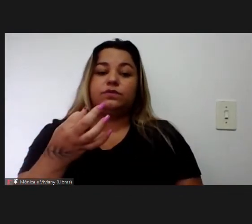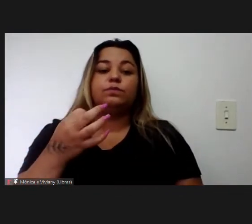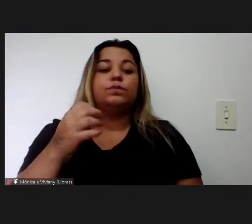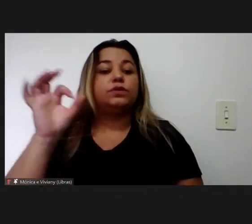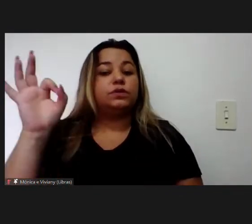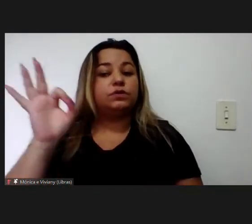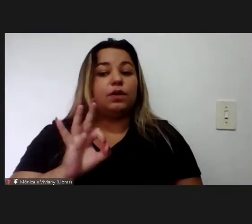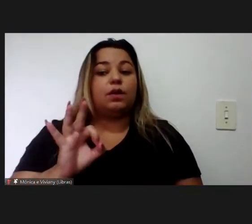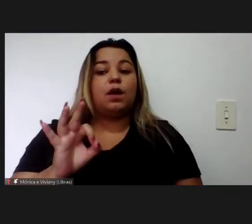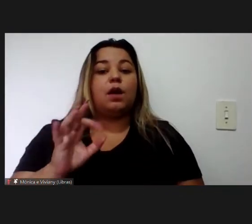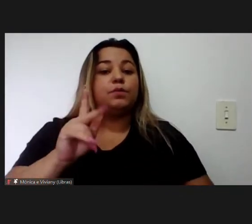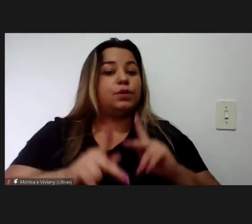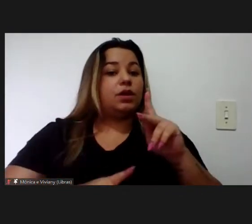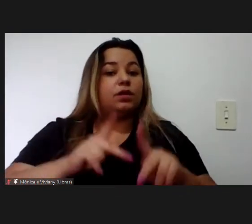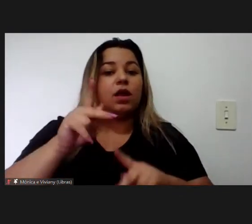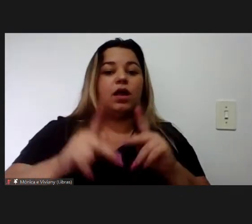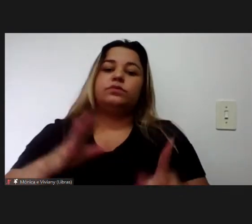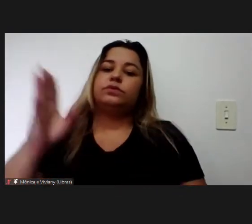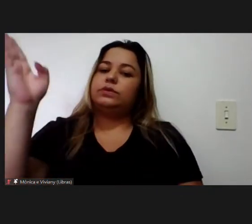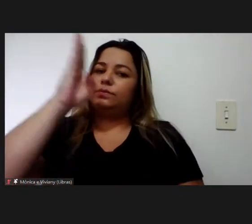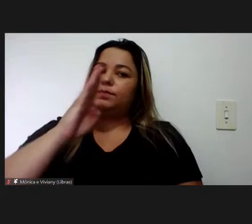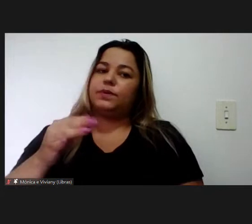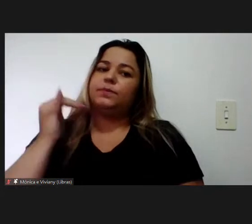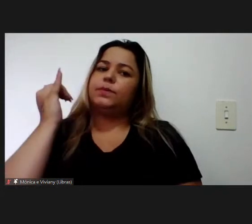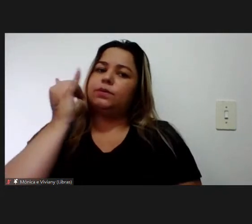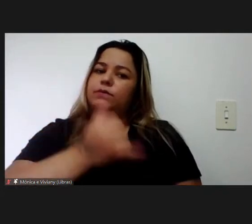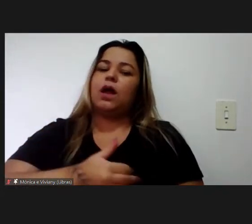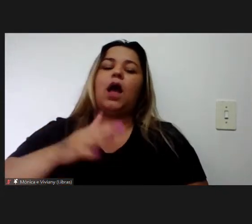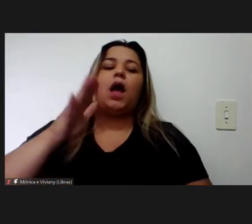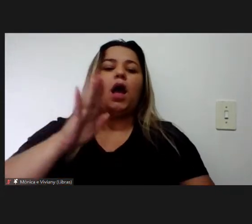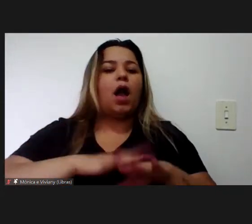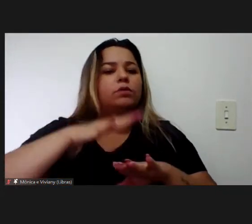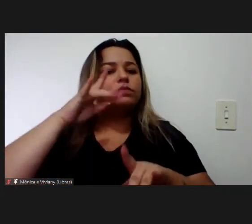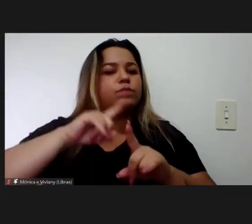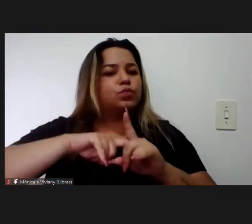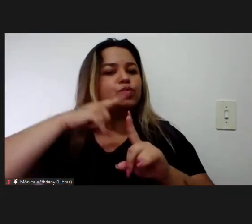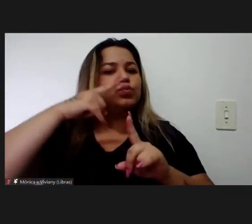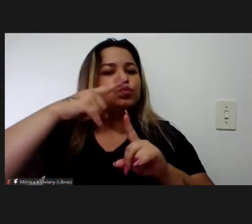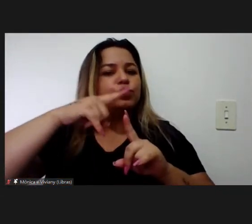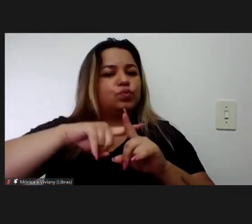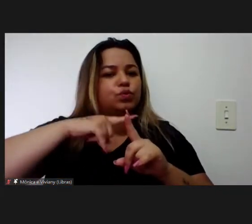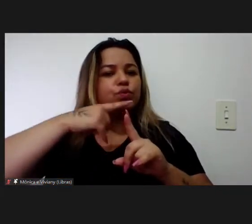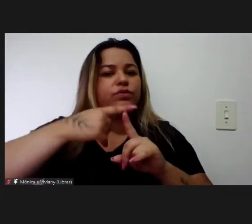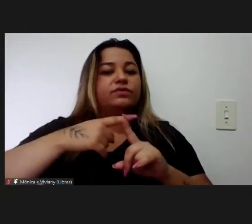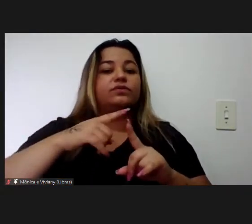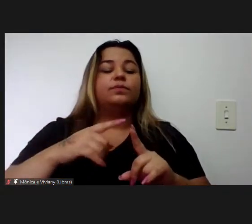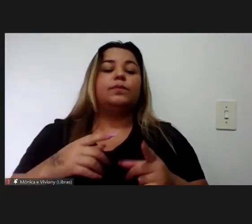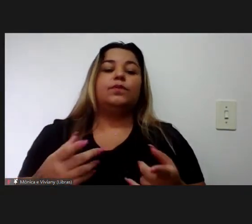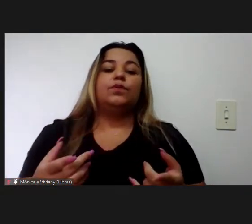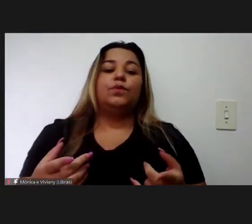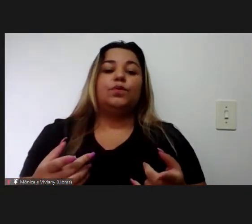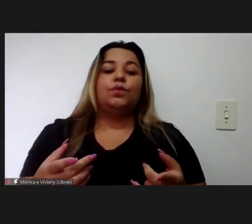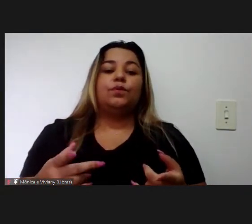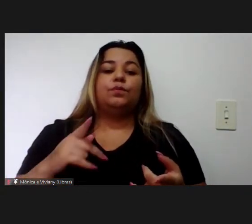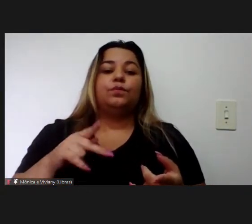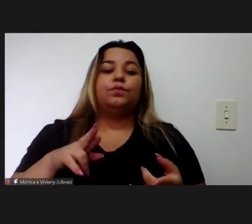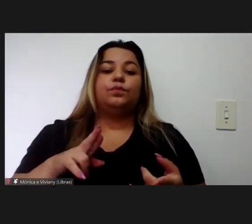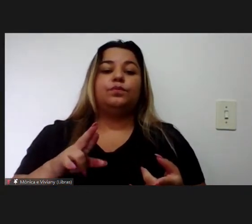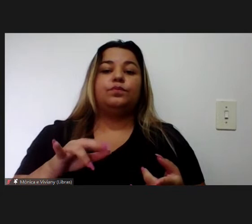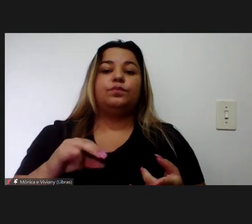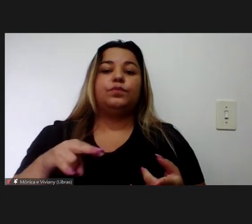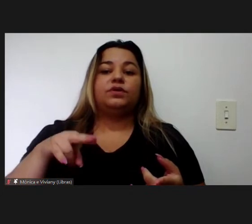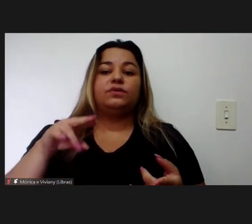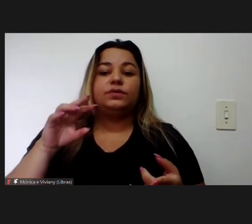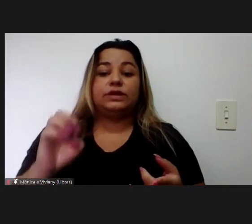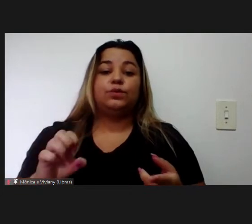of 70% of the population, saying that it is increasing each time more with our new program for financing